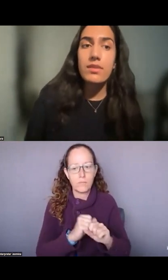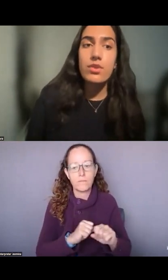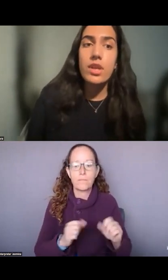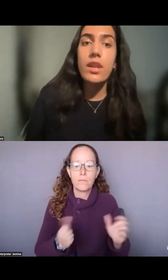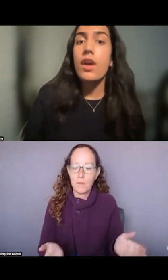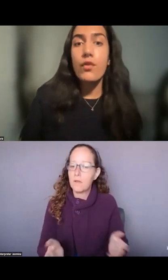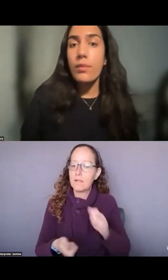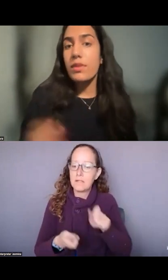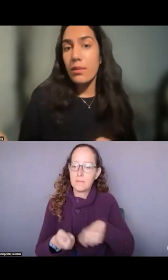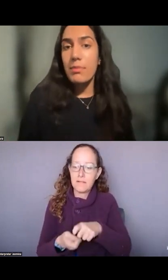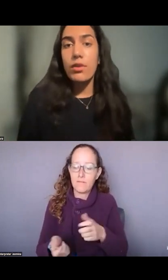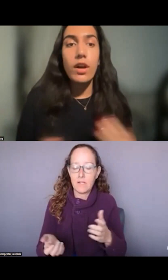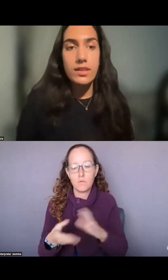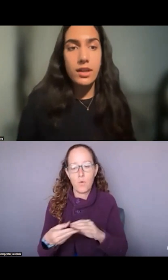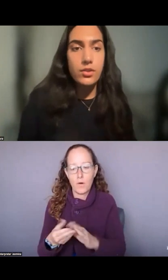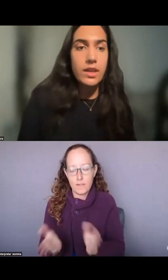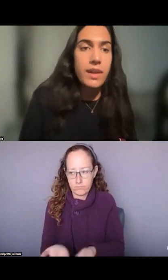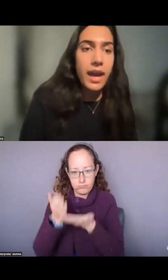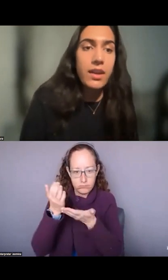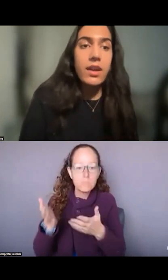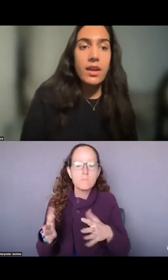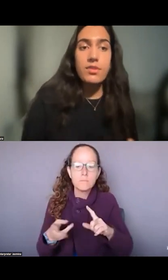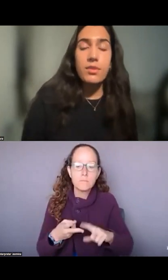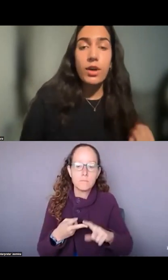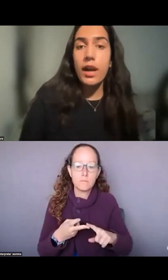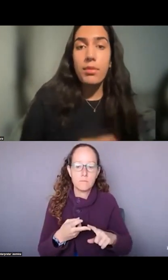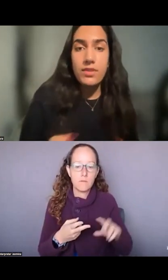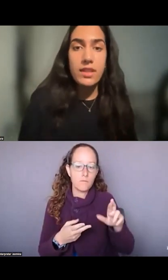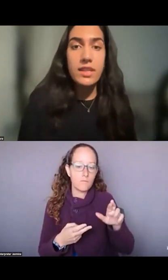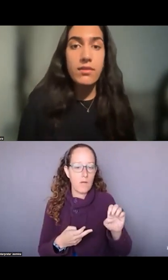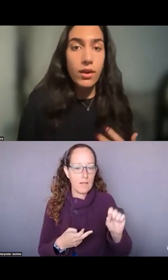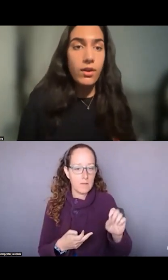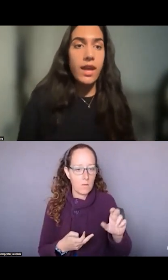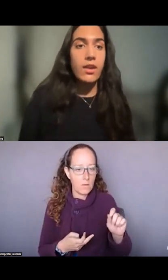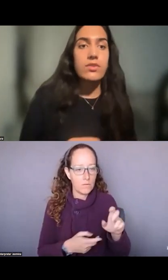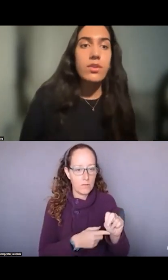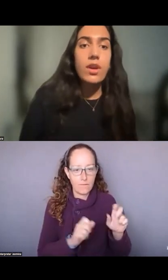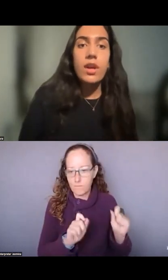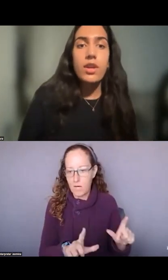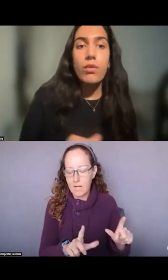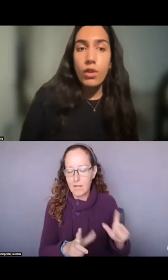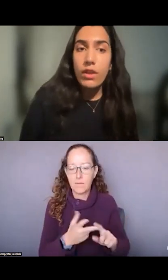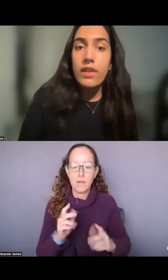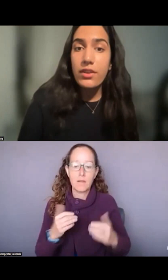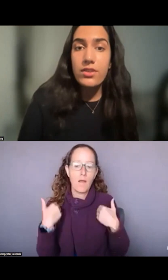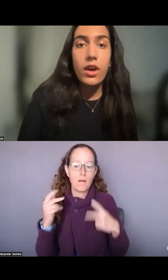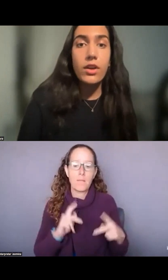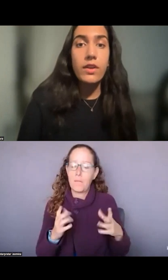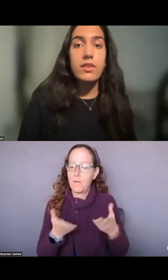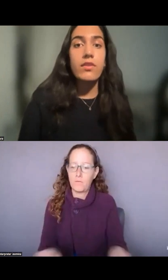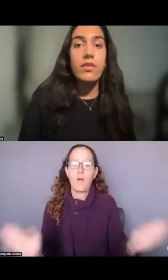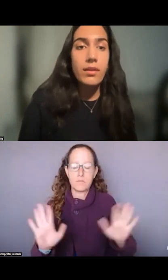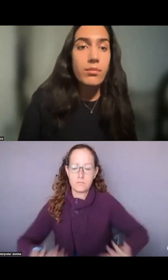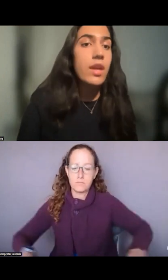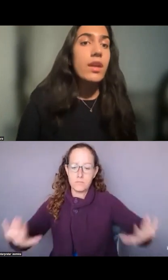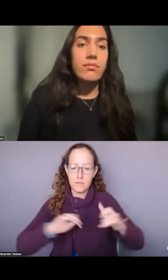the resolution from young people across the country. We had some work uplifted in Teen Vogue, and also, wrote a lot of letters to Congress, a